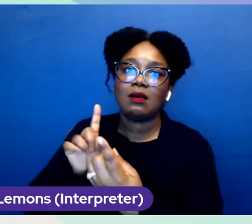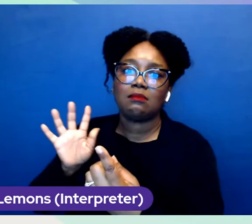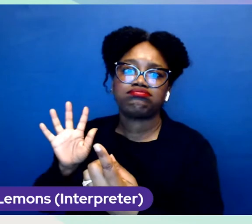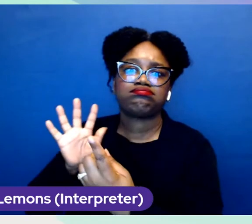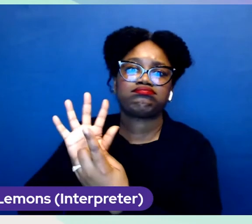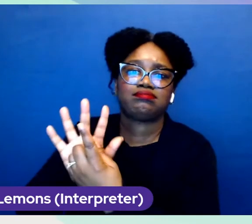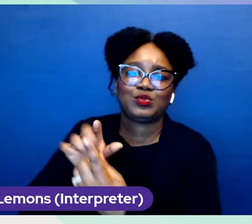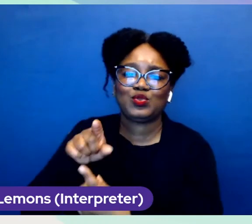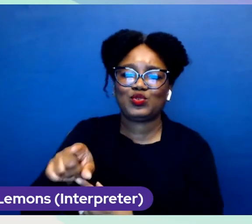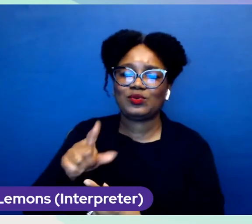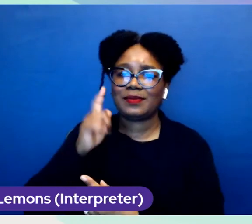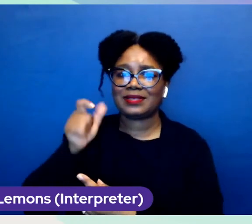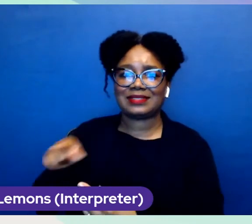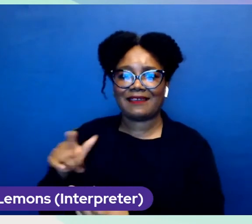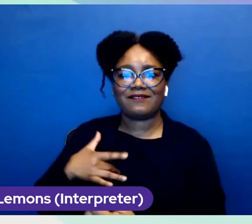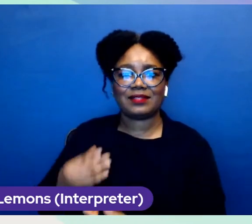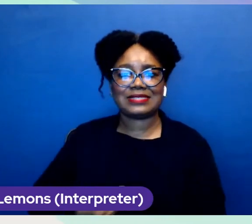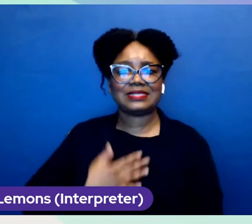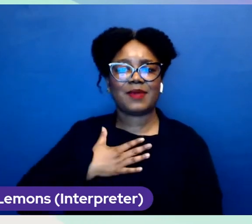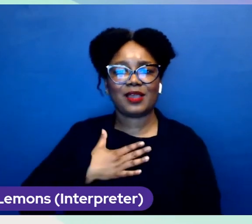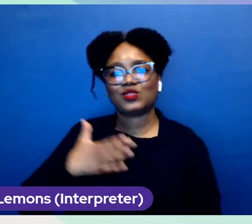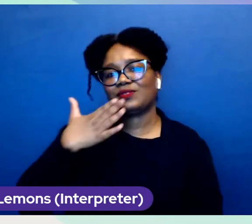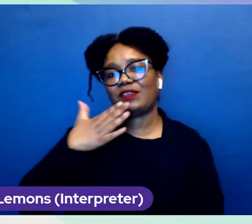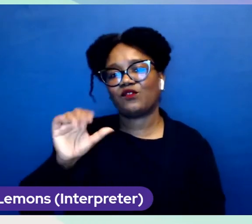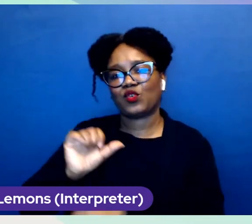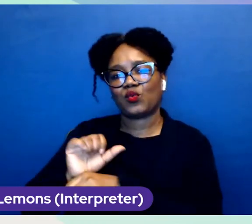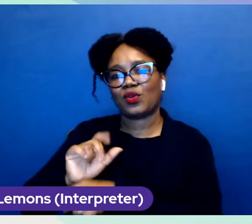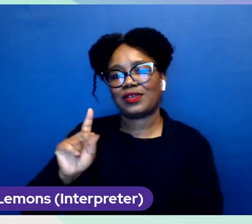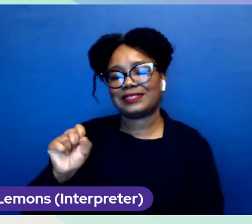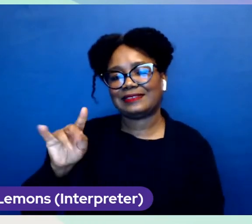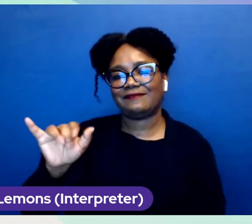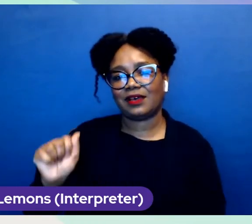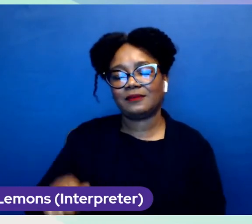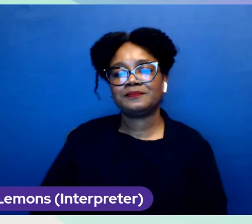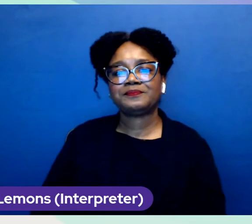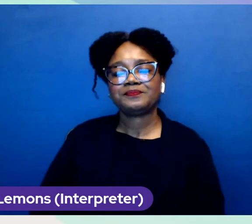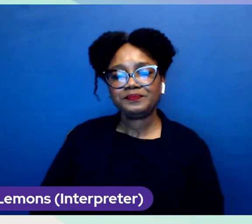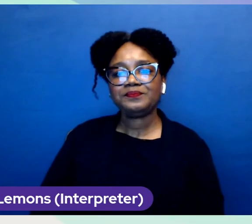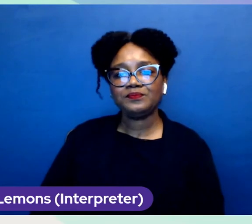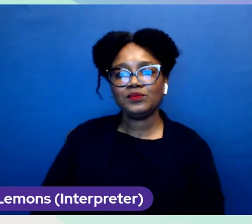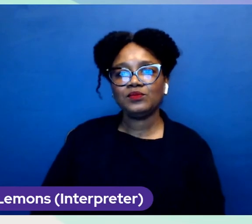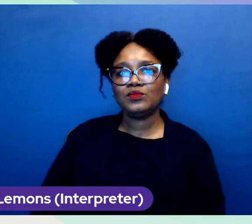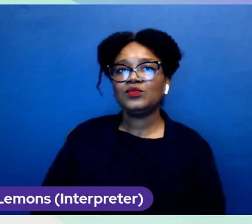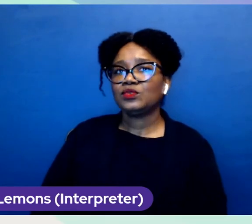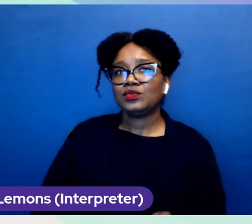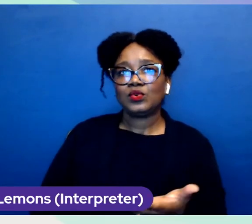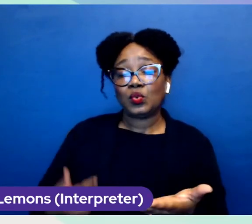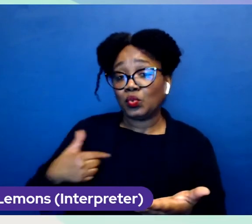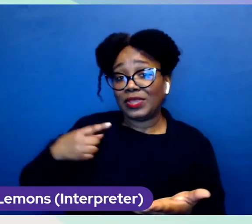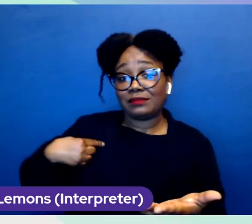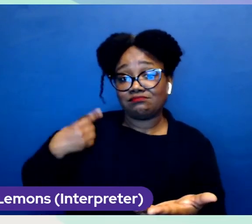you for doing that work, Kasiva. You know, at the Othering and Belonging Institute, we're looking for ways in which artists